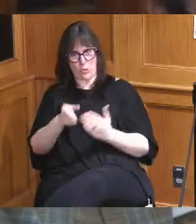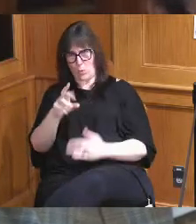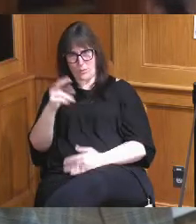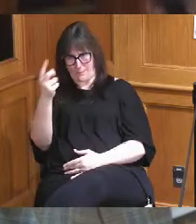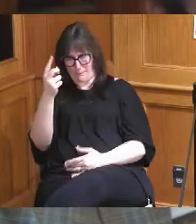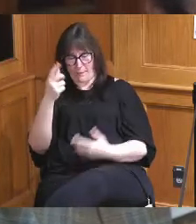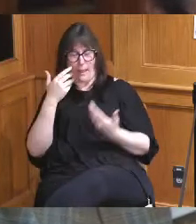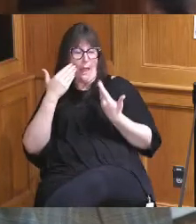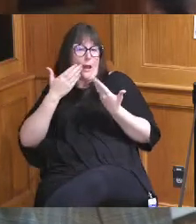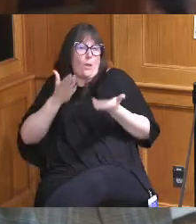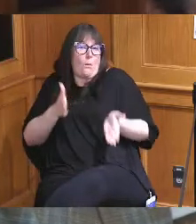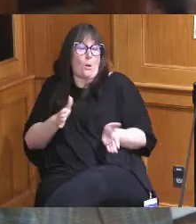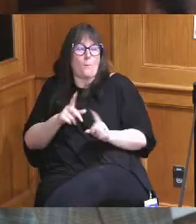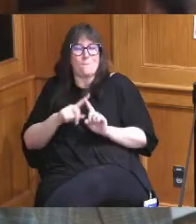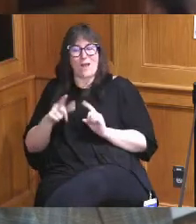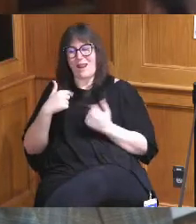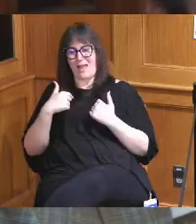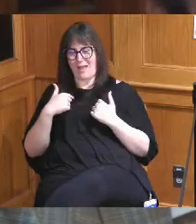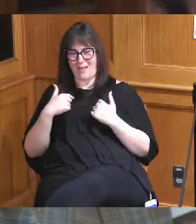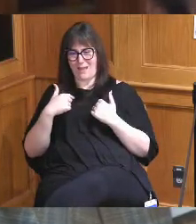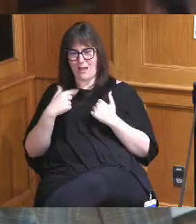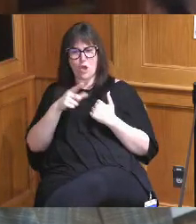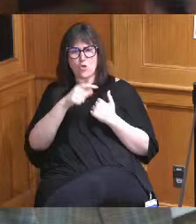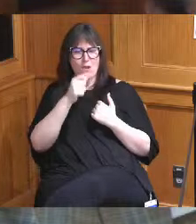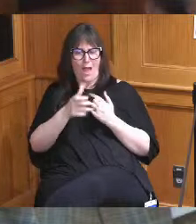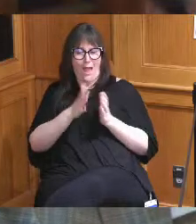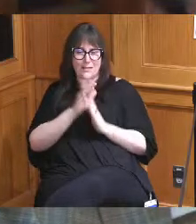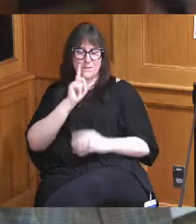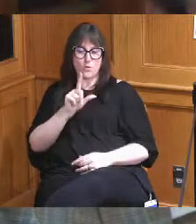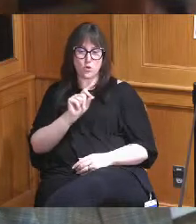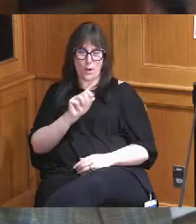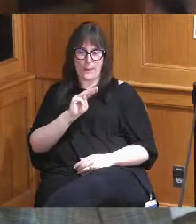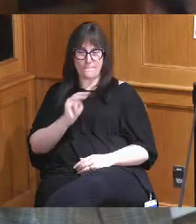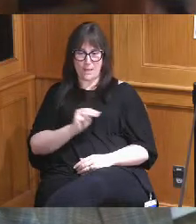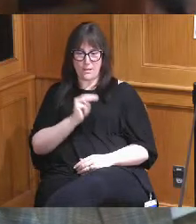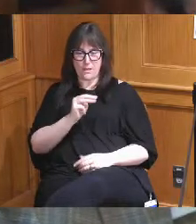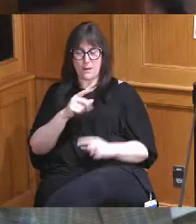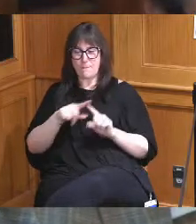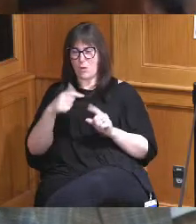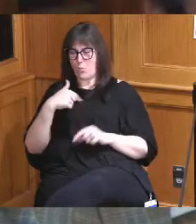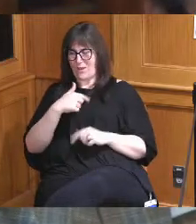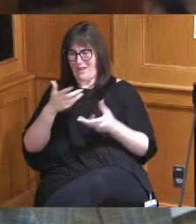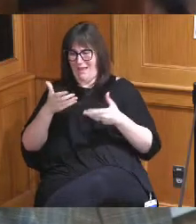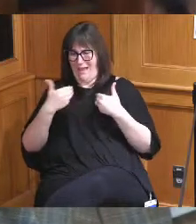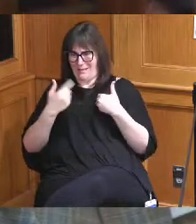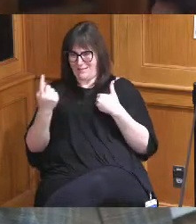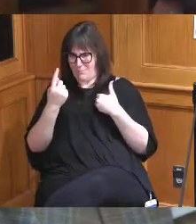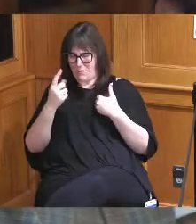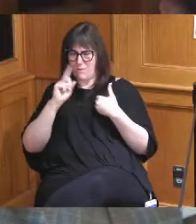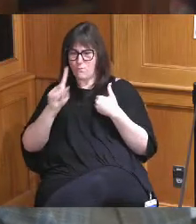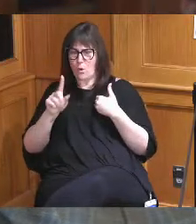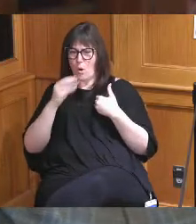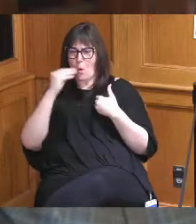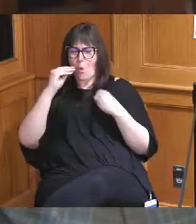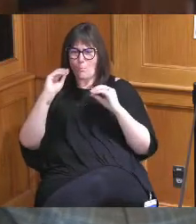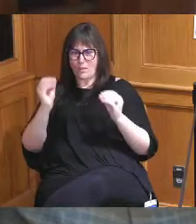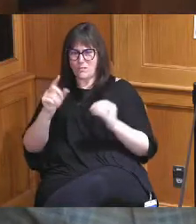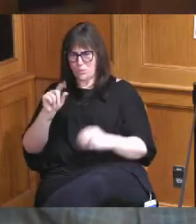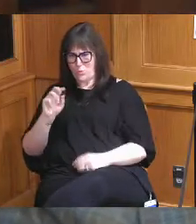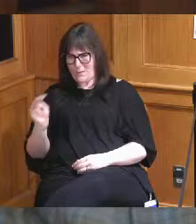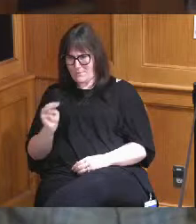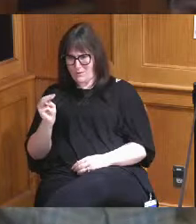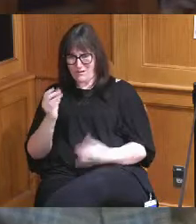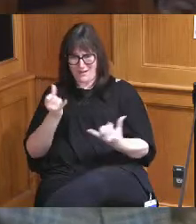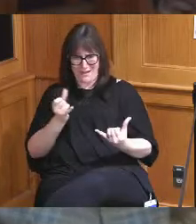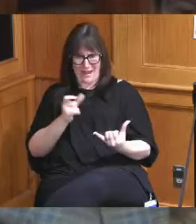do, but I just can't. You're not asking for $20 million, but we had something for homelessness, $20 million. Now we're